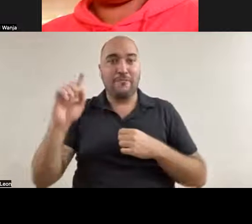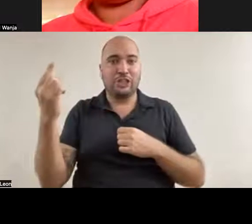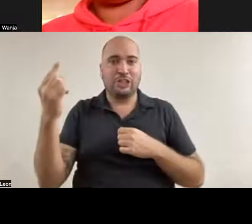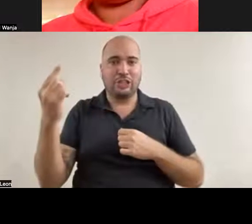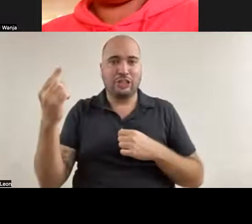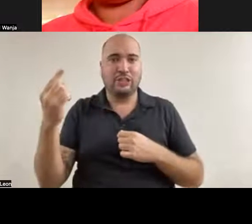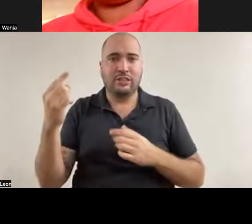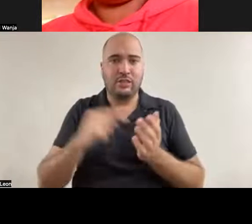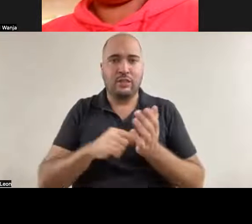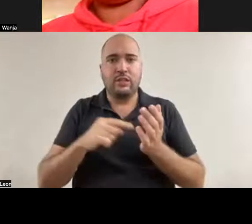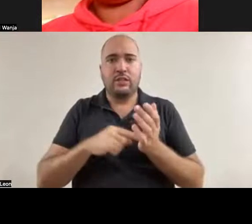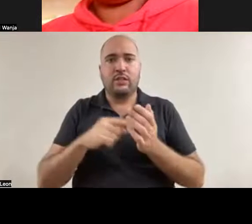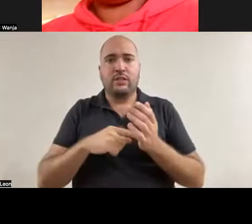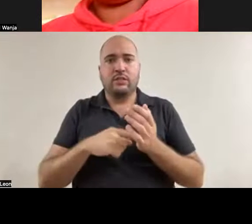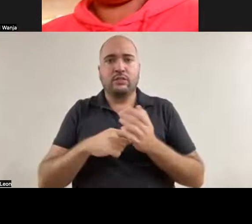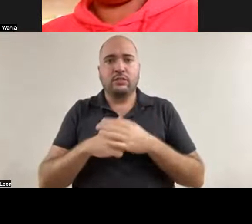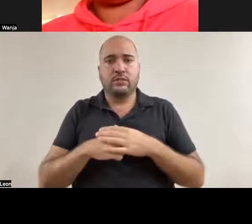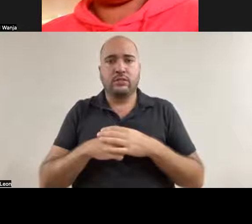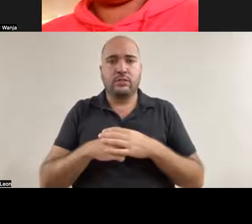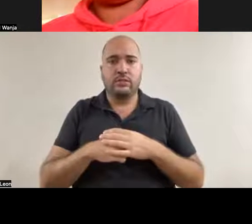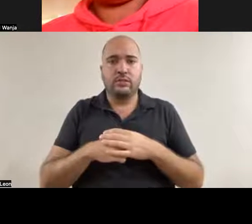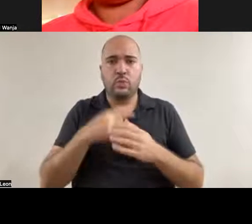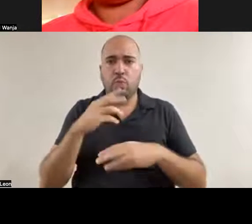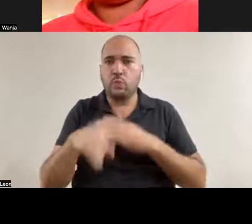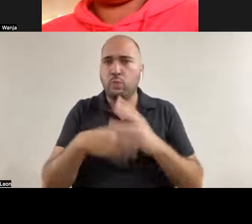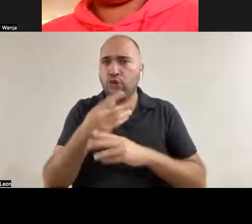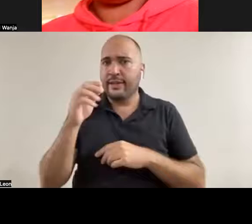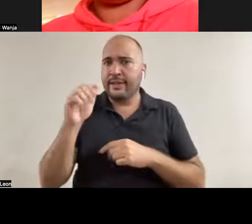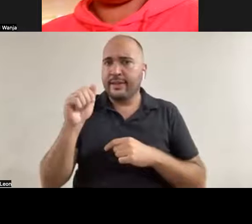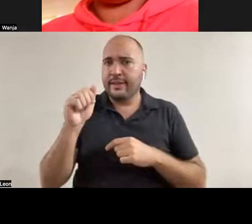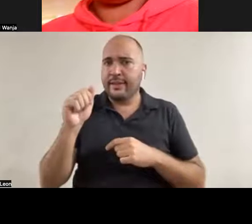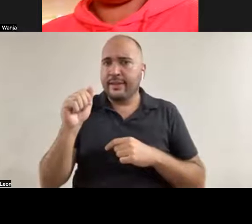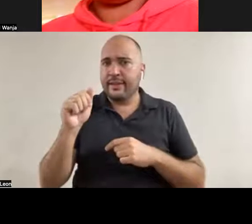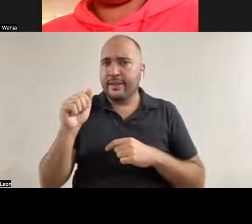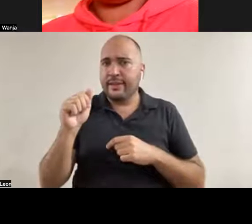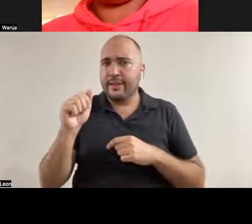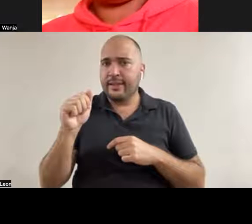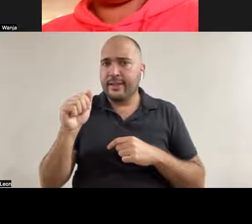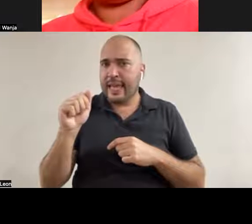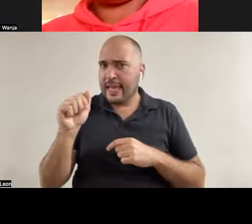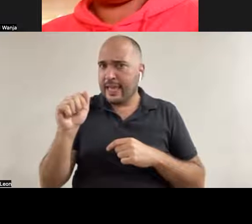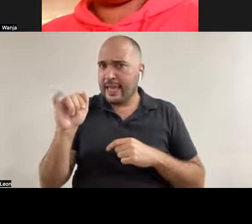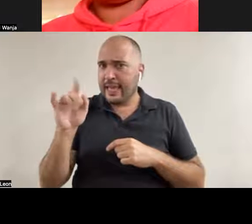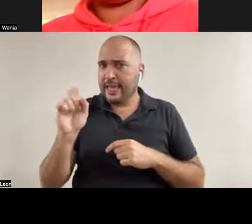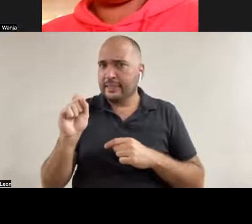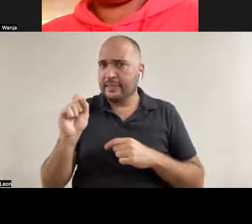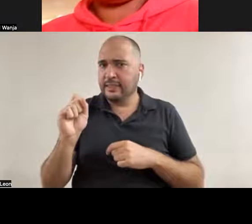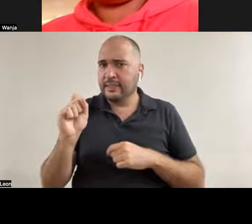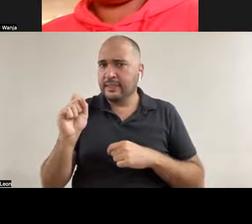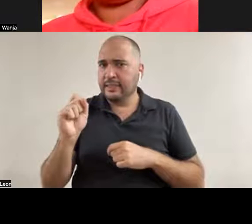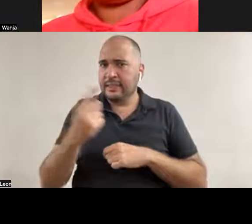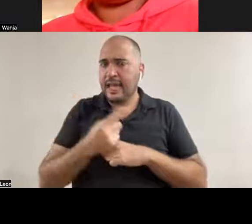It is World AIDS Day, and we want to take a moment to remember those in the